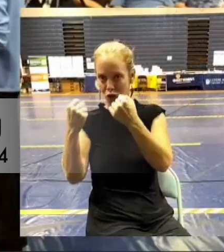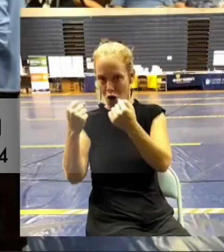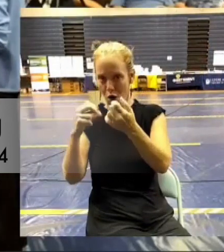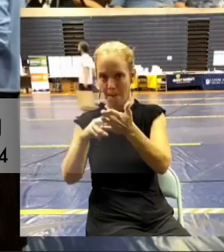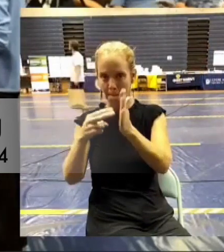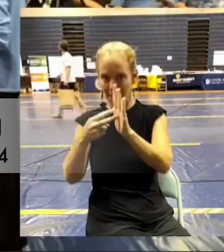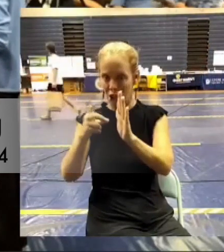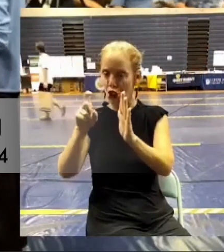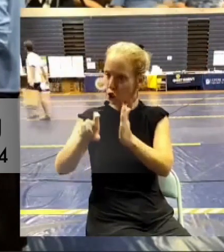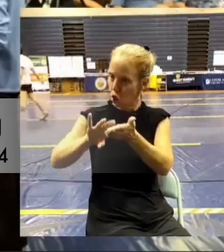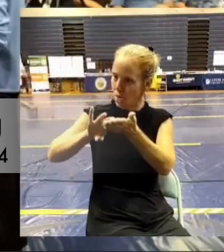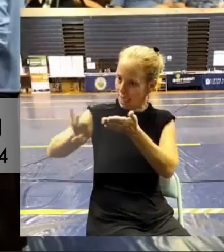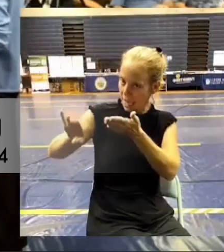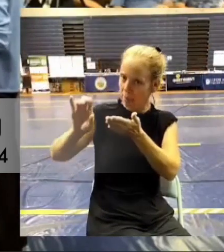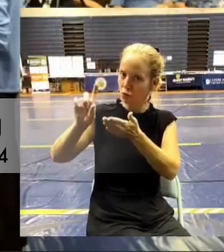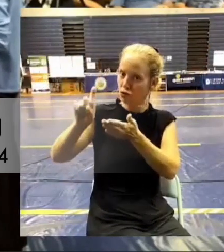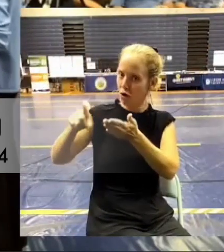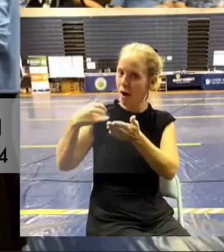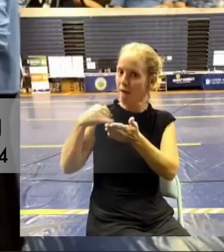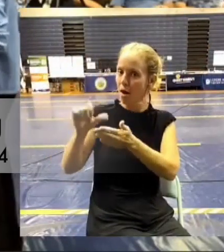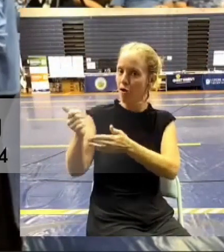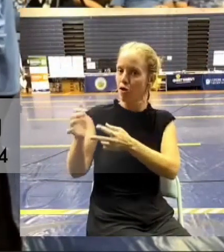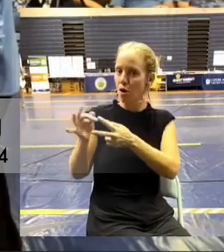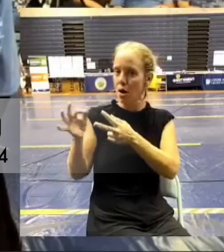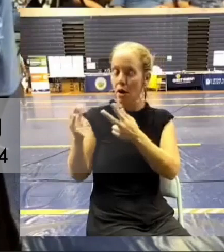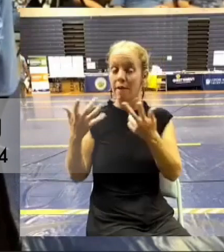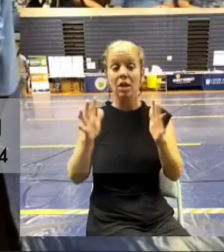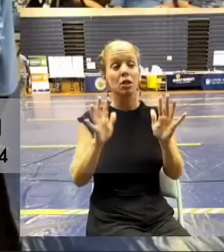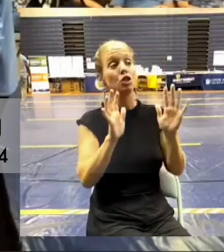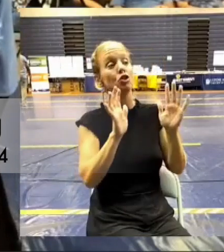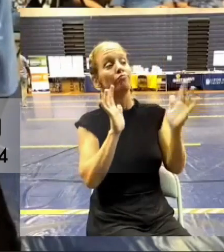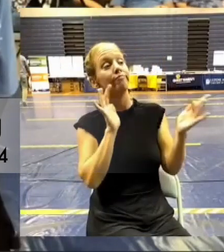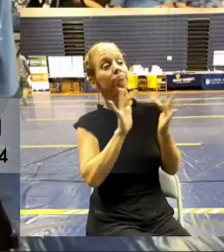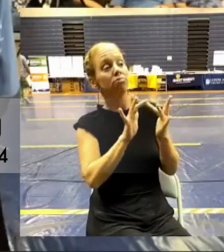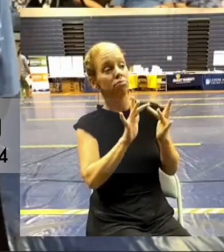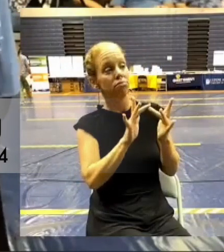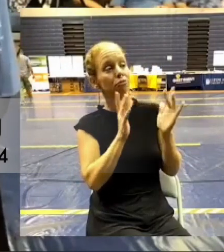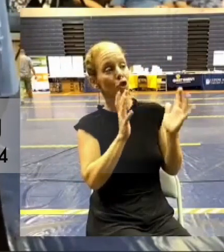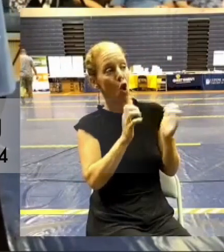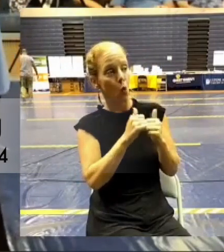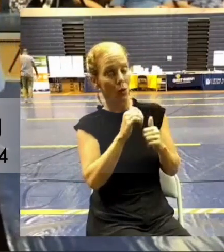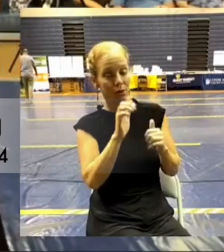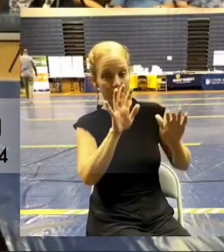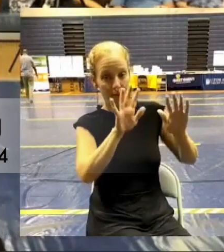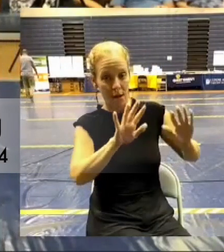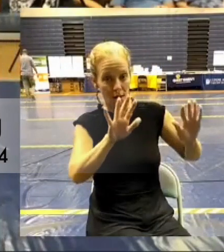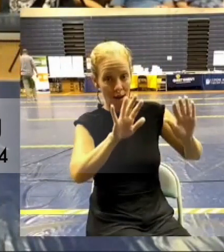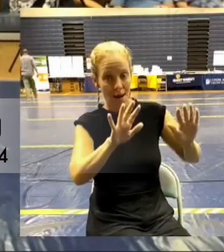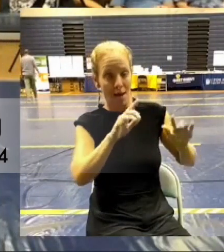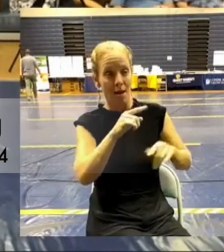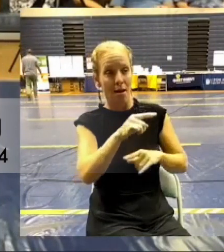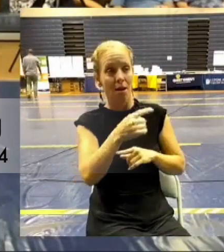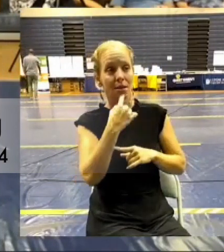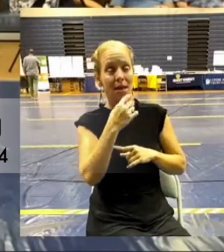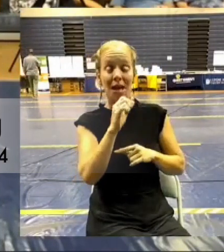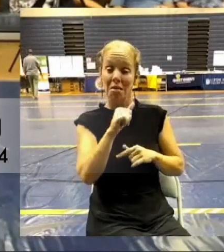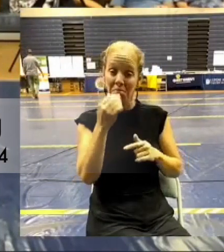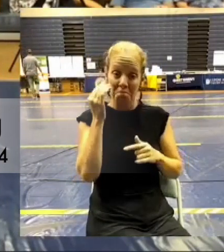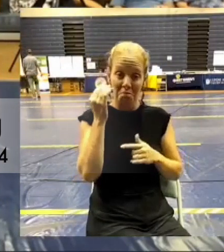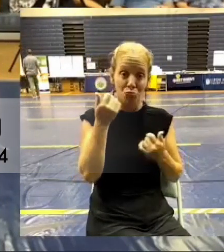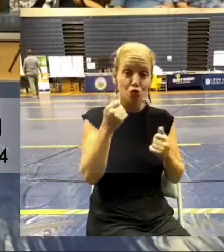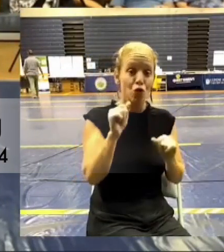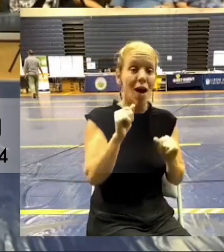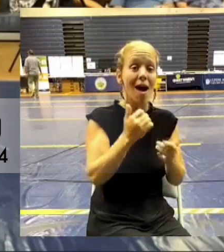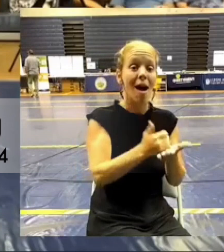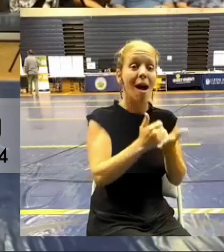It should be exempt. Well, I talked to them on Sunday. They said they were gonna see if they can help